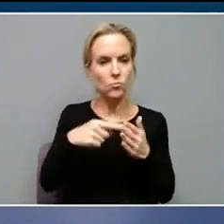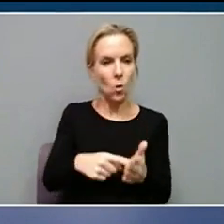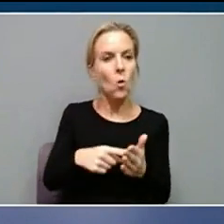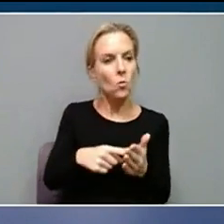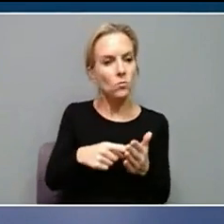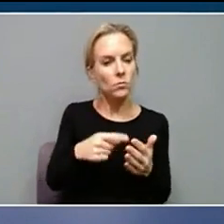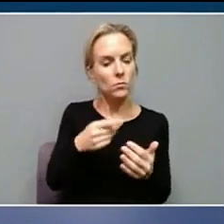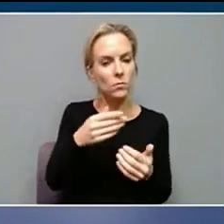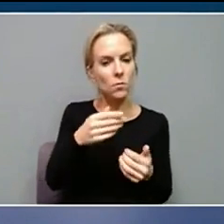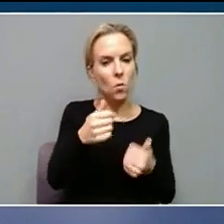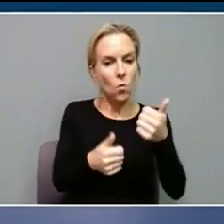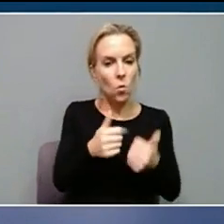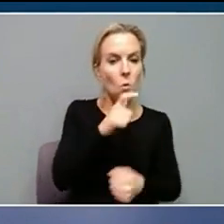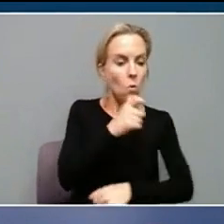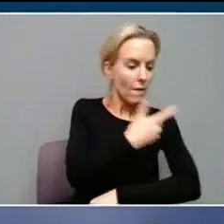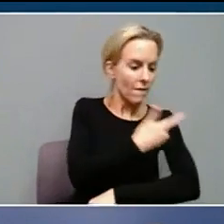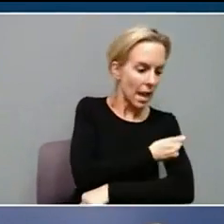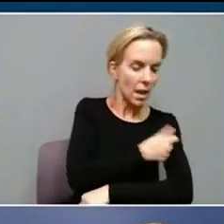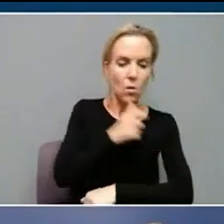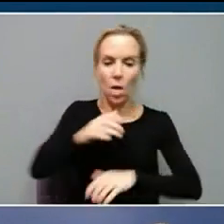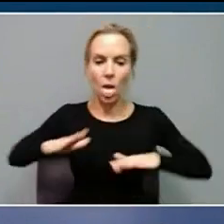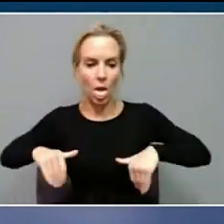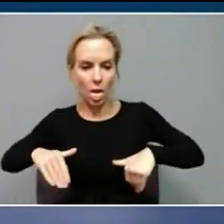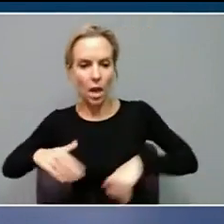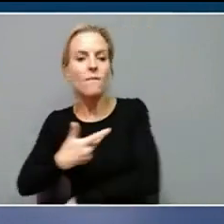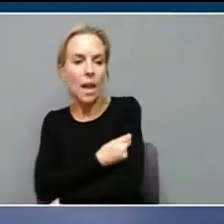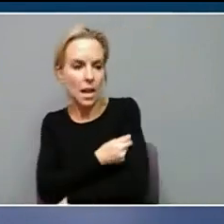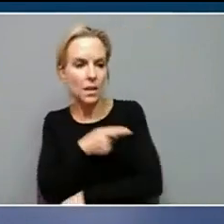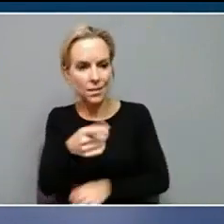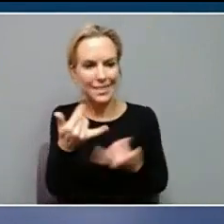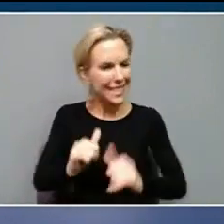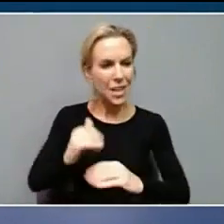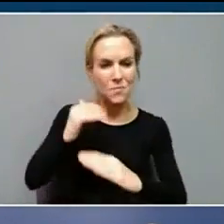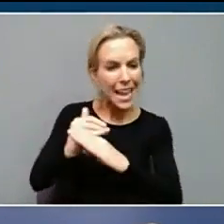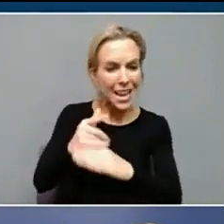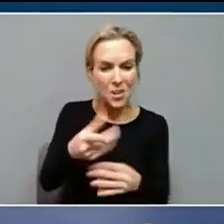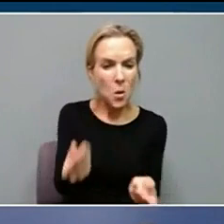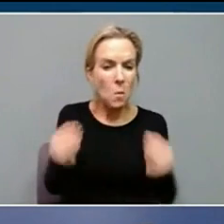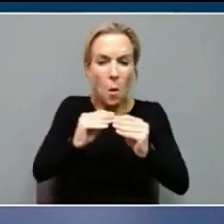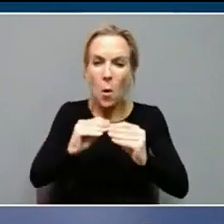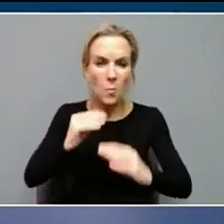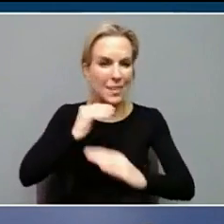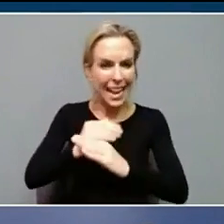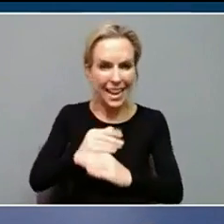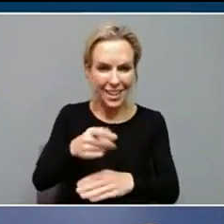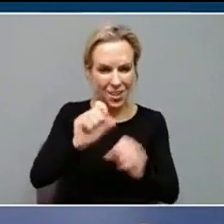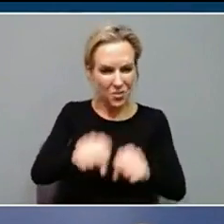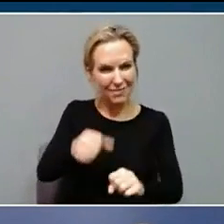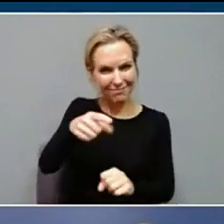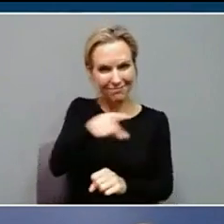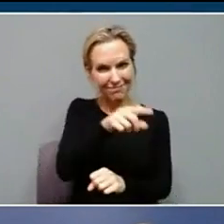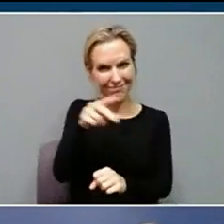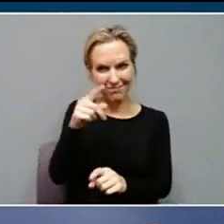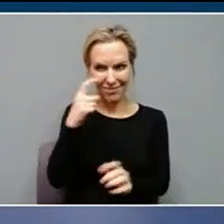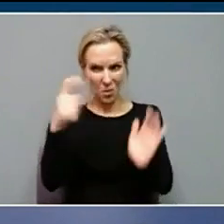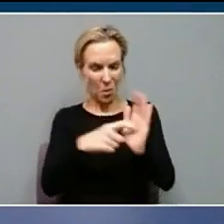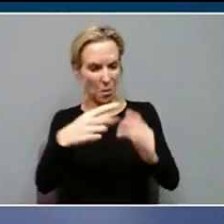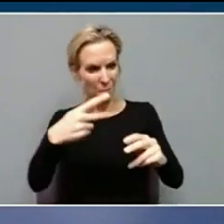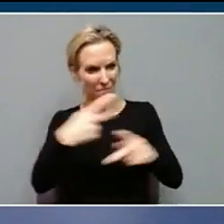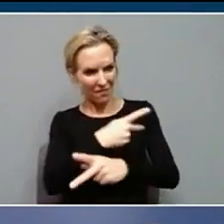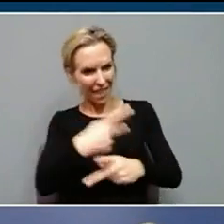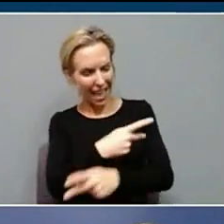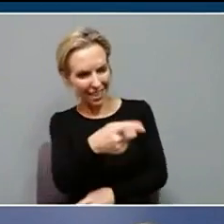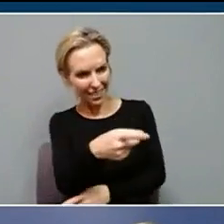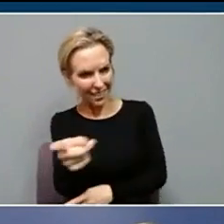versus unvaccinated. Look at that. You are still as protected. You may be more protected. Y'all can do the division now than ever before. But if you